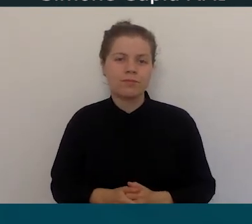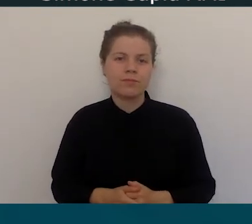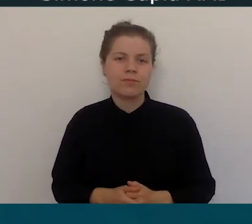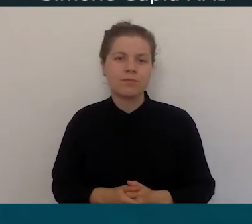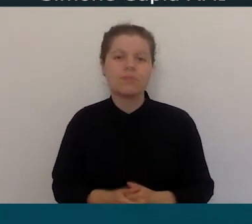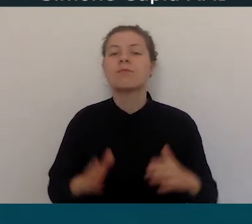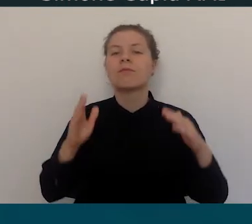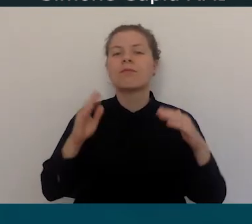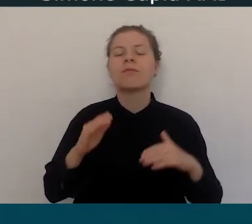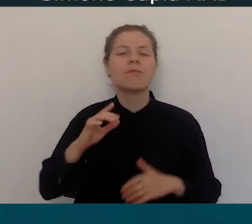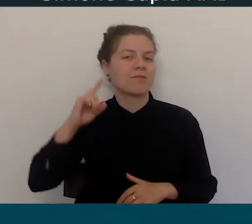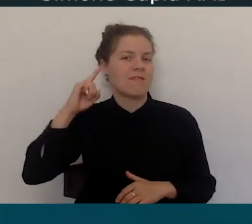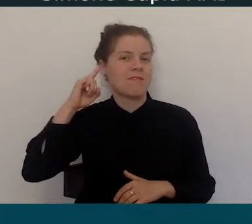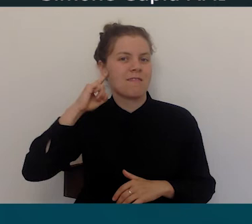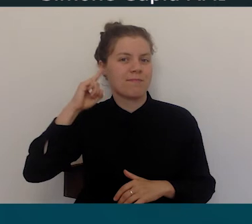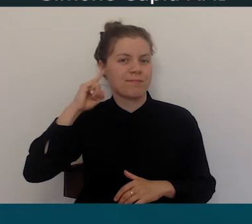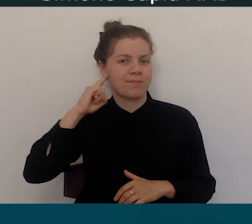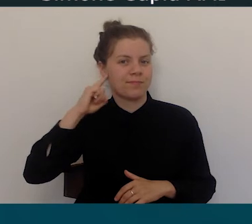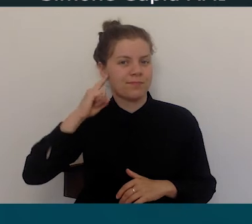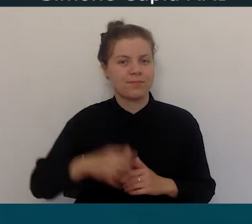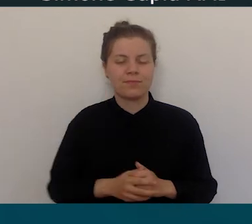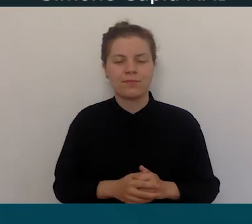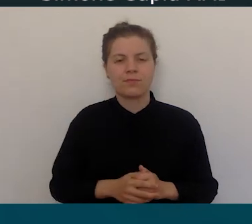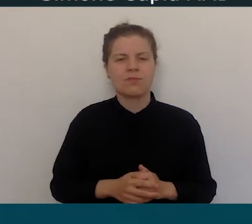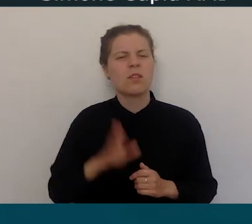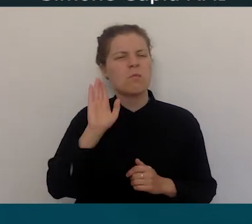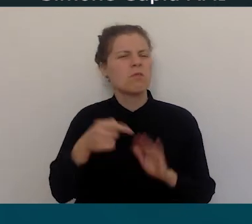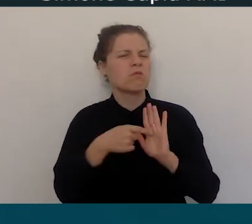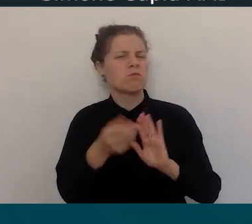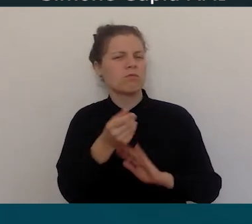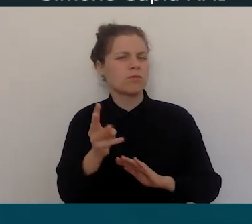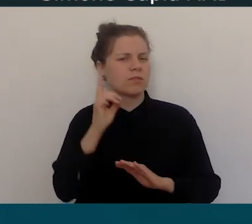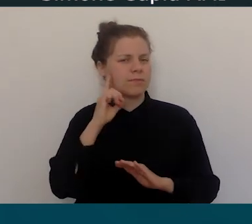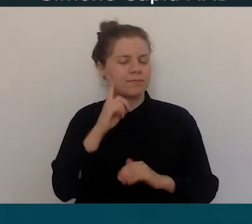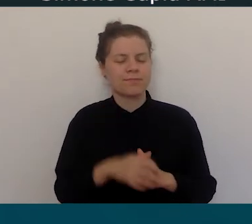We're going to talk a little bit about using sound. Let's listen to a few sounds.